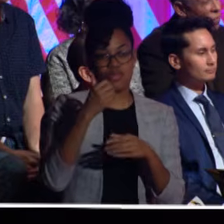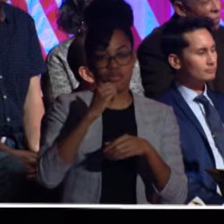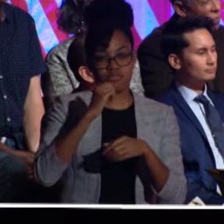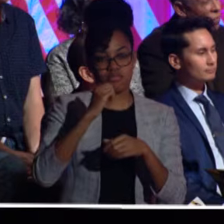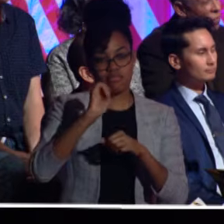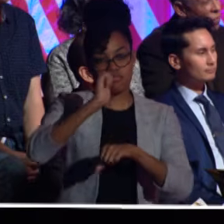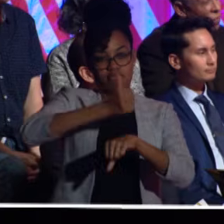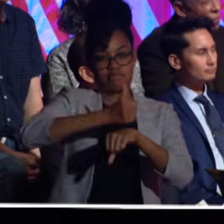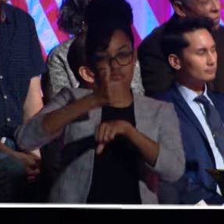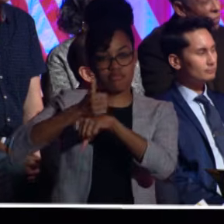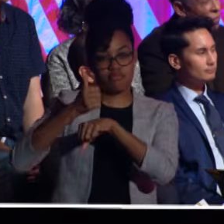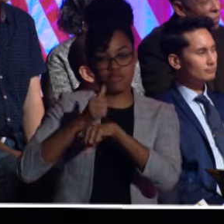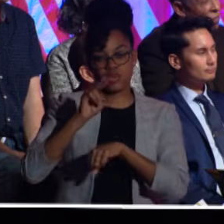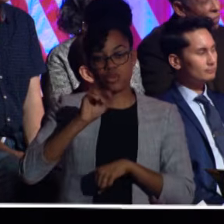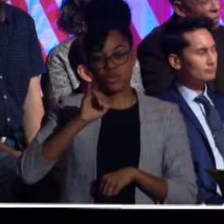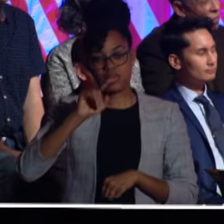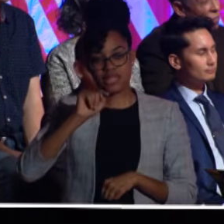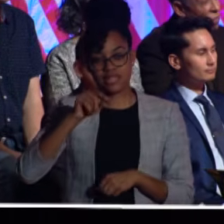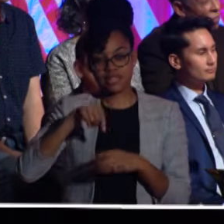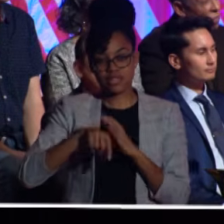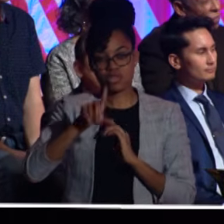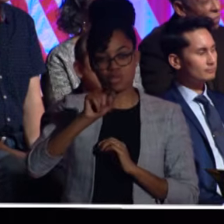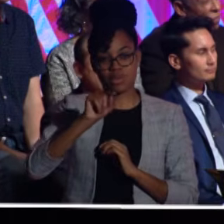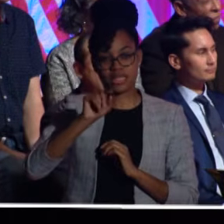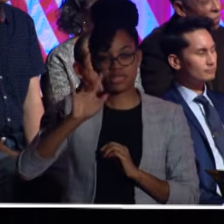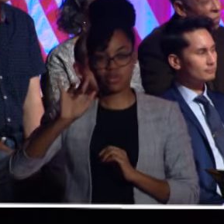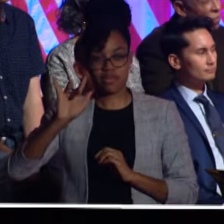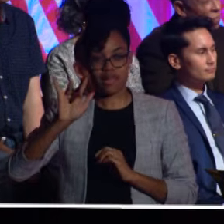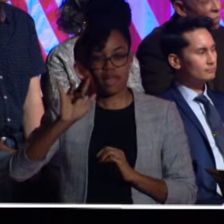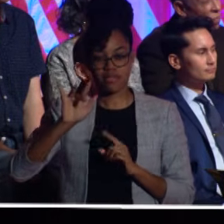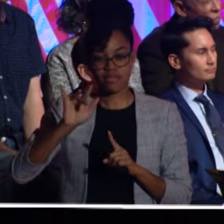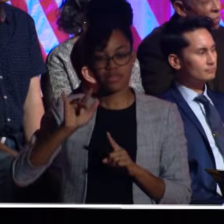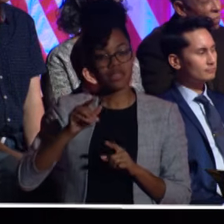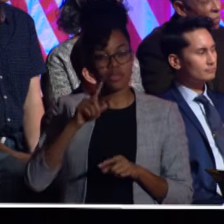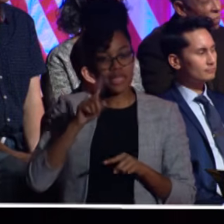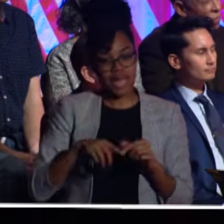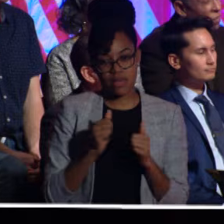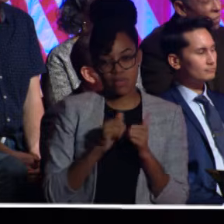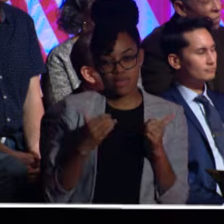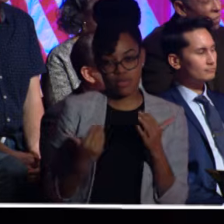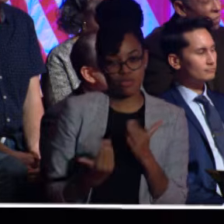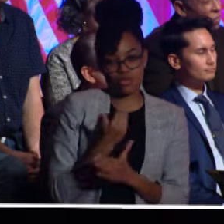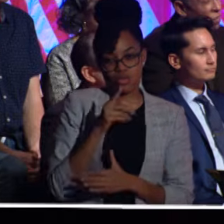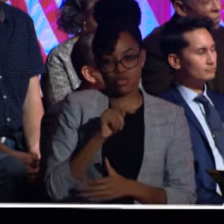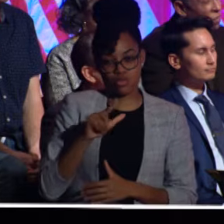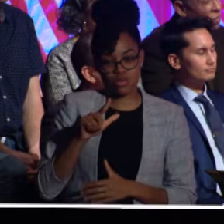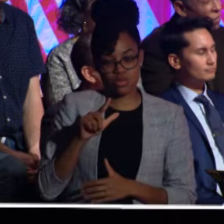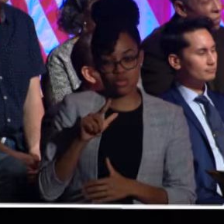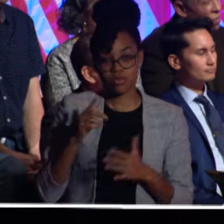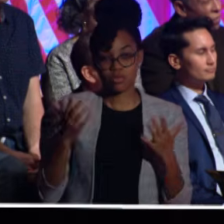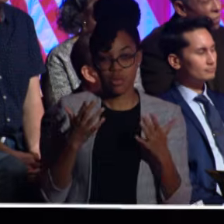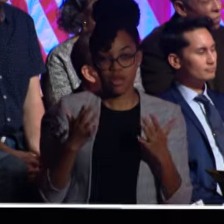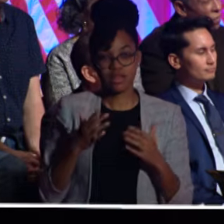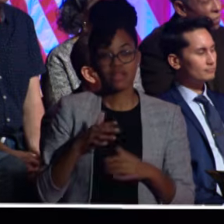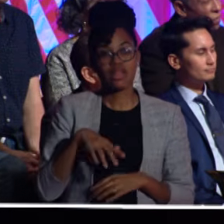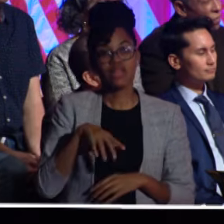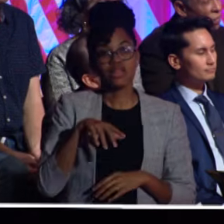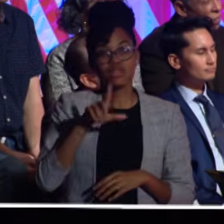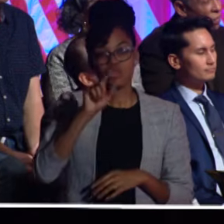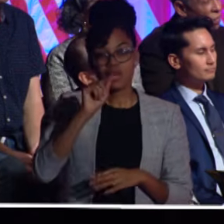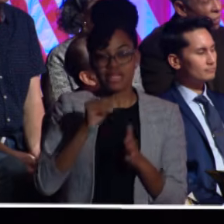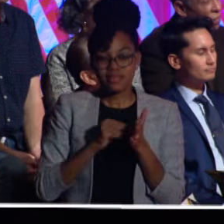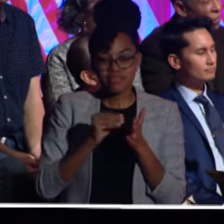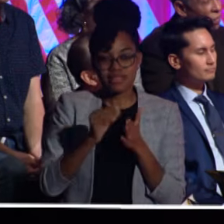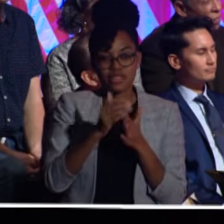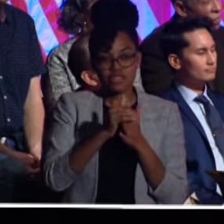with our existing tools. So we've created a new tool, a $20 million workforce housing fund that will